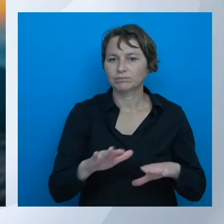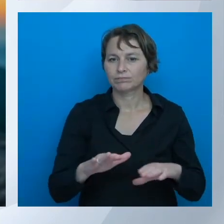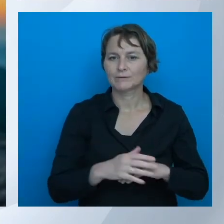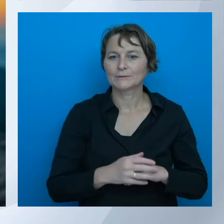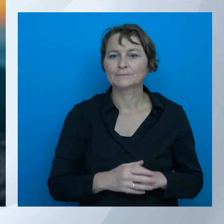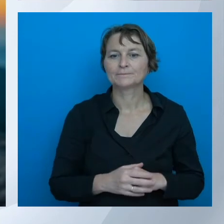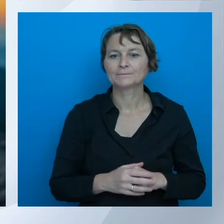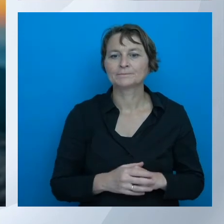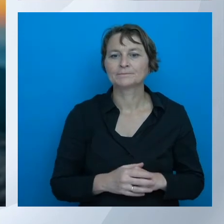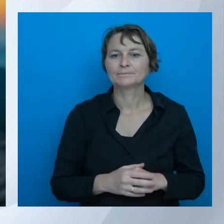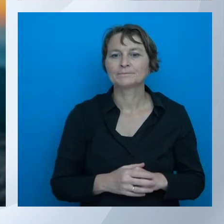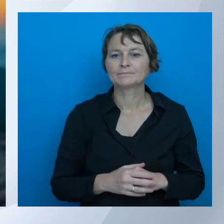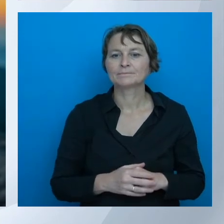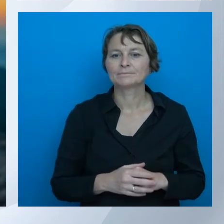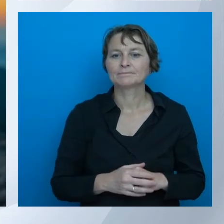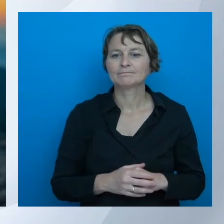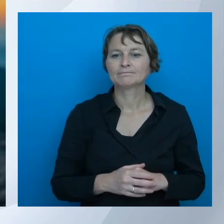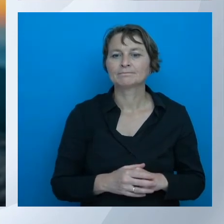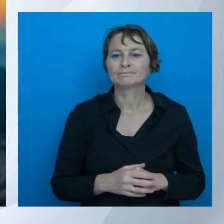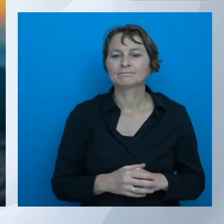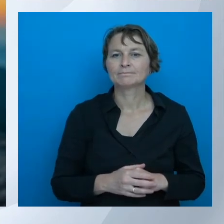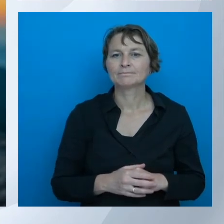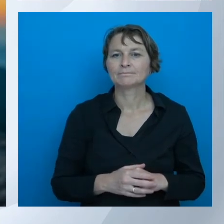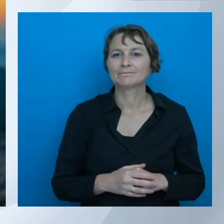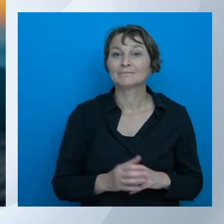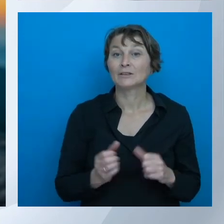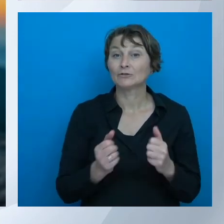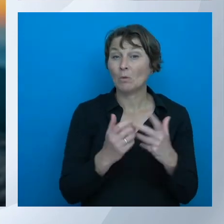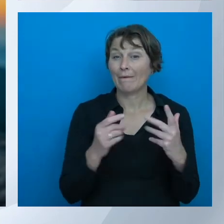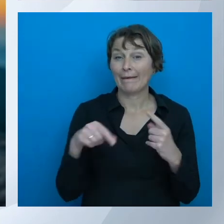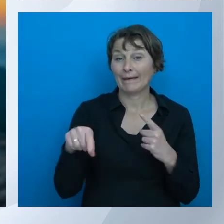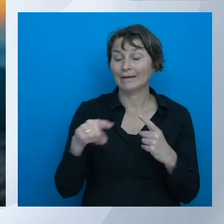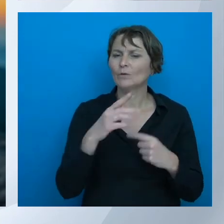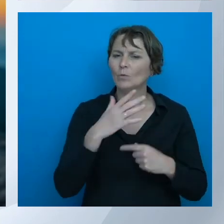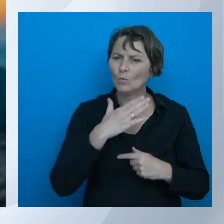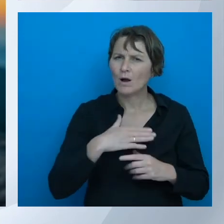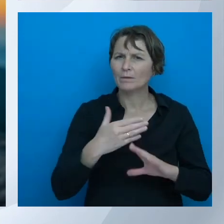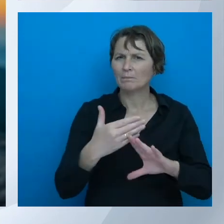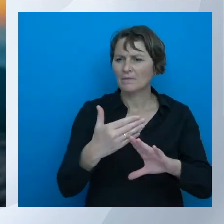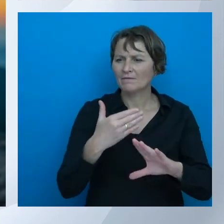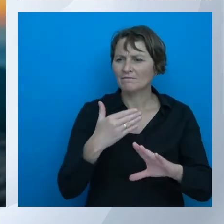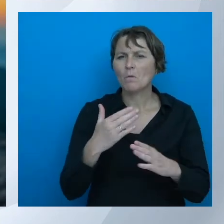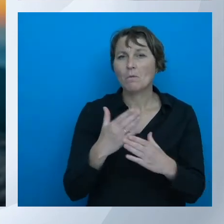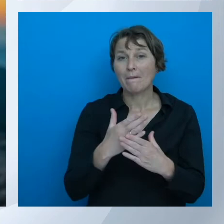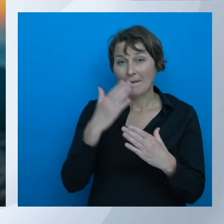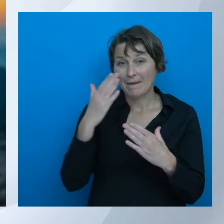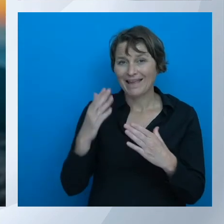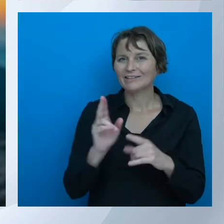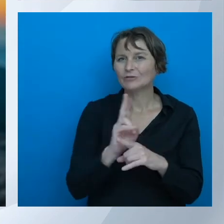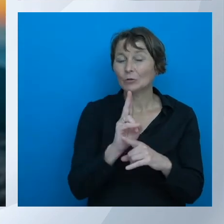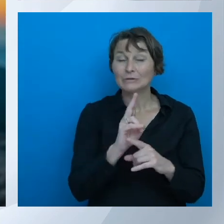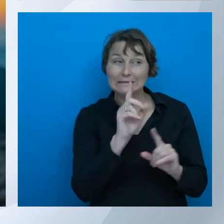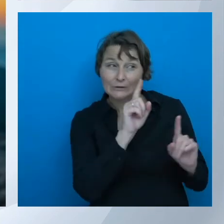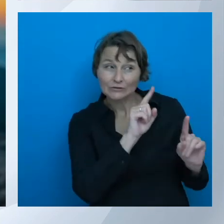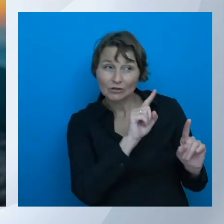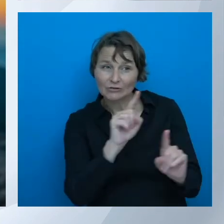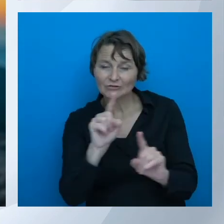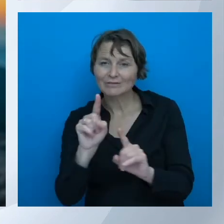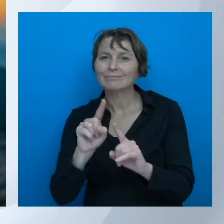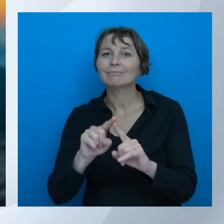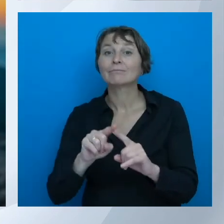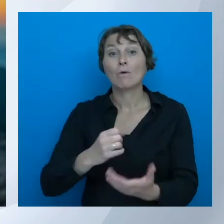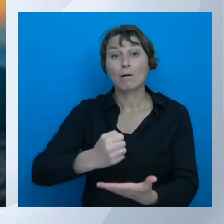everything is within milliseconds of your end users, definitely have a look at it. Authentication can be done as well,